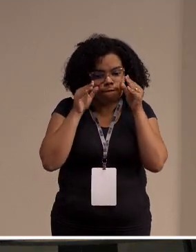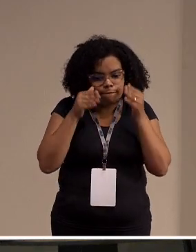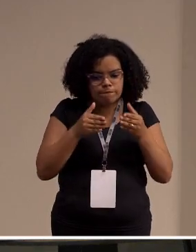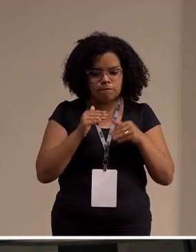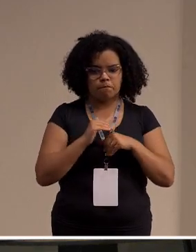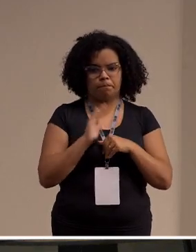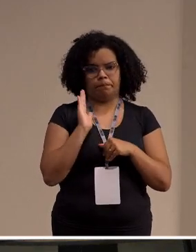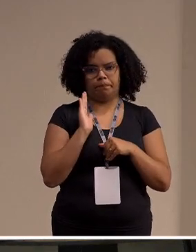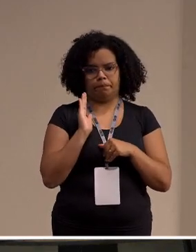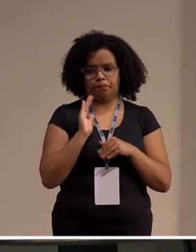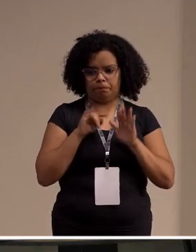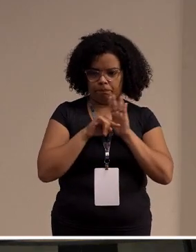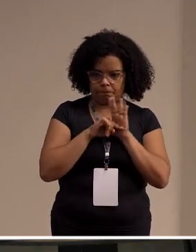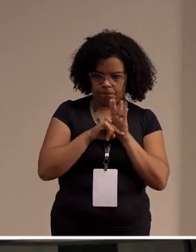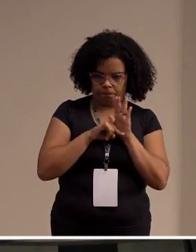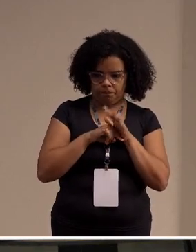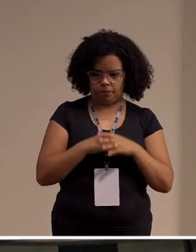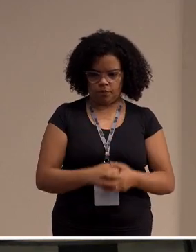a pesquisar?